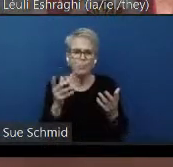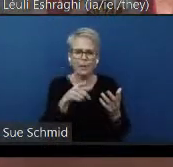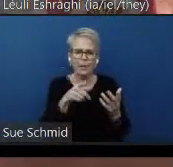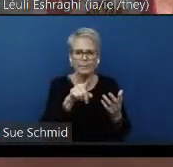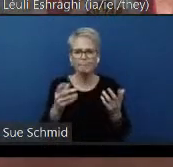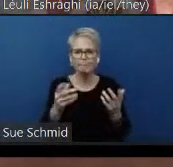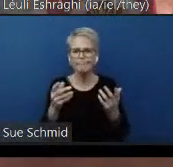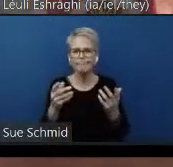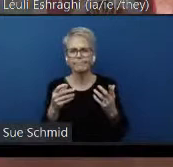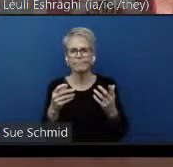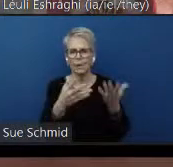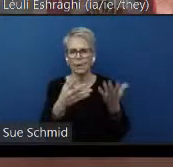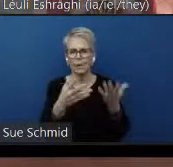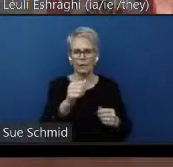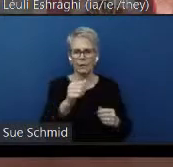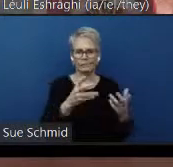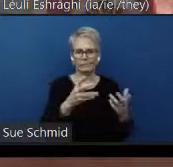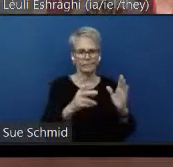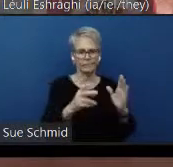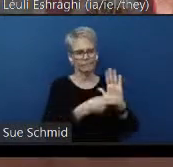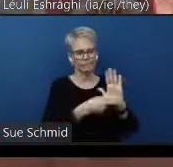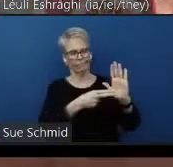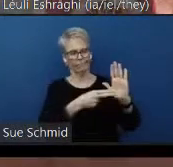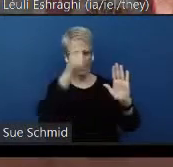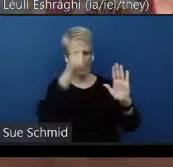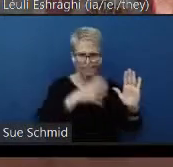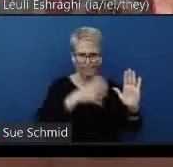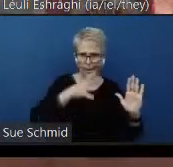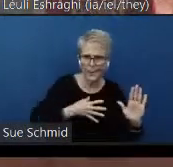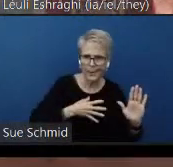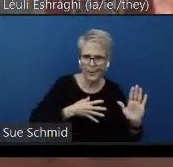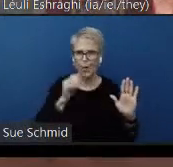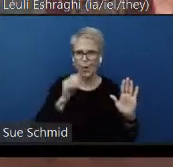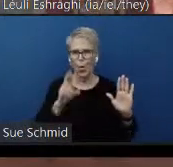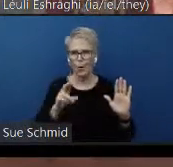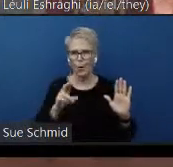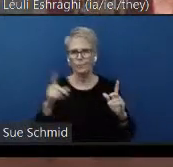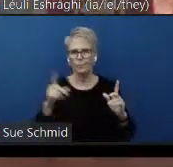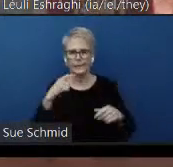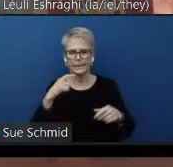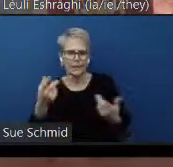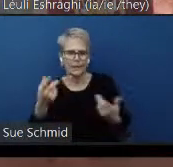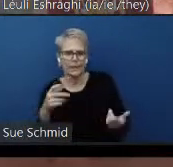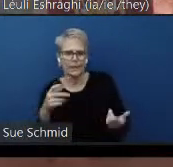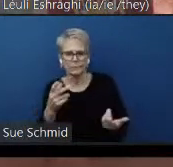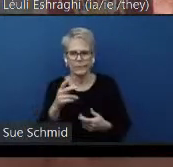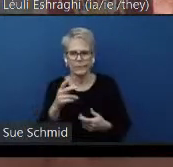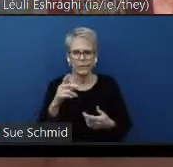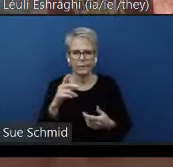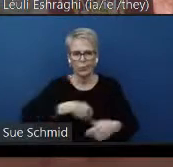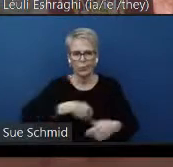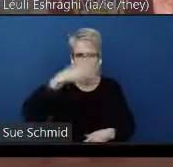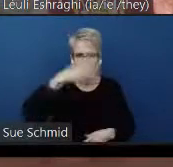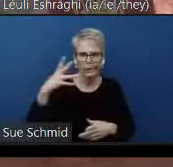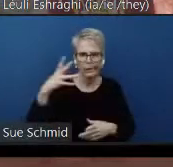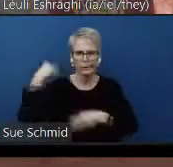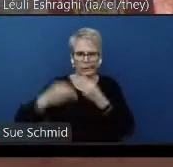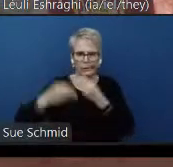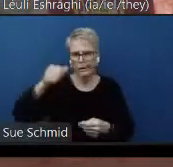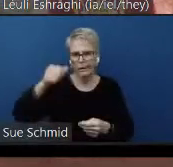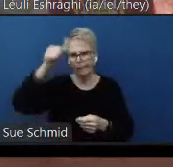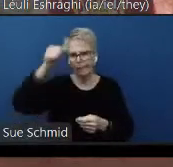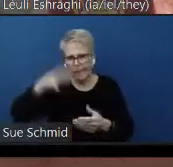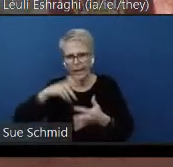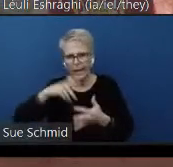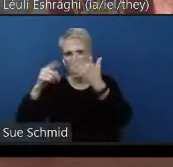assigned gender and compulsory cis hetero patriarchy and all the